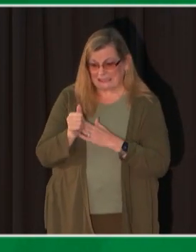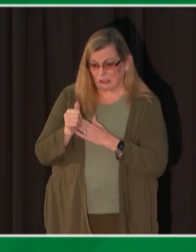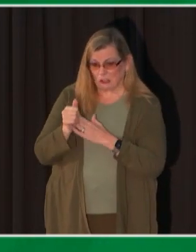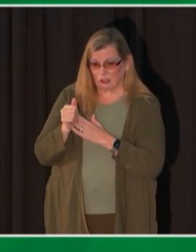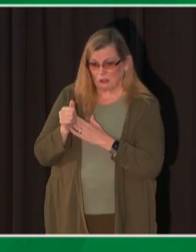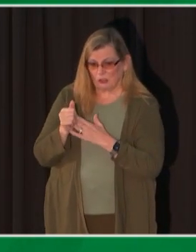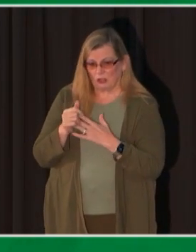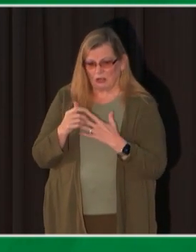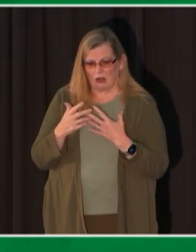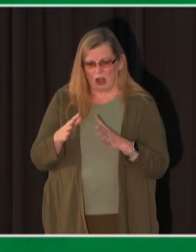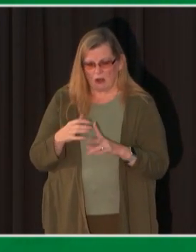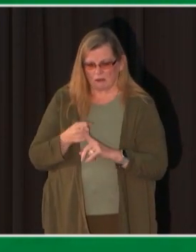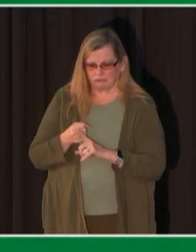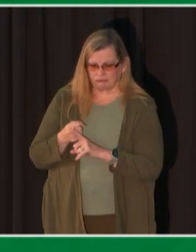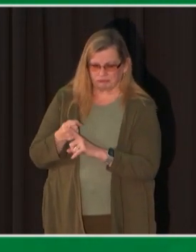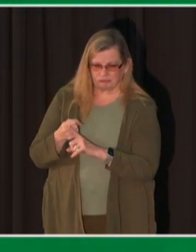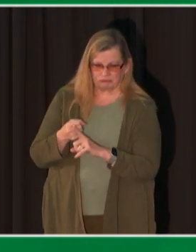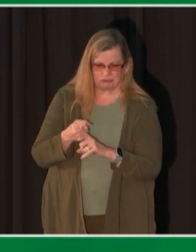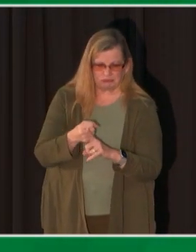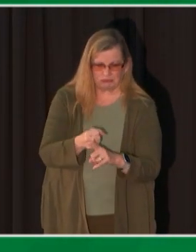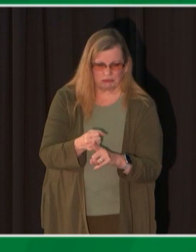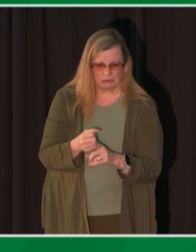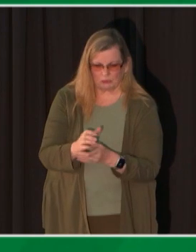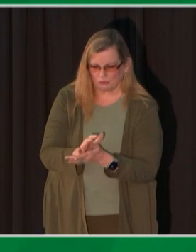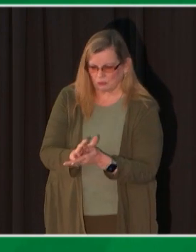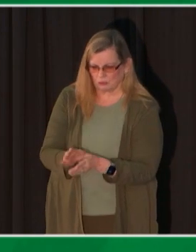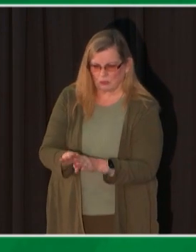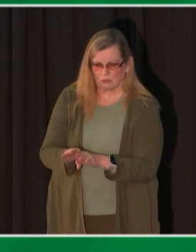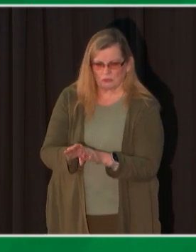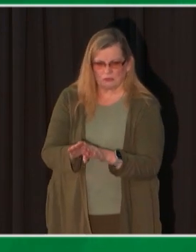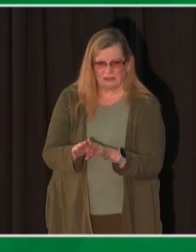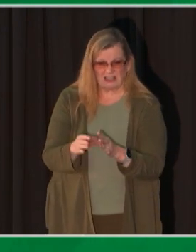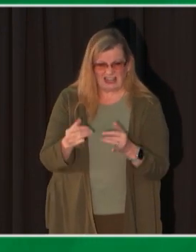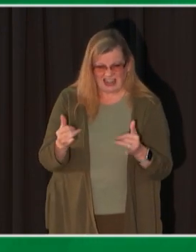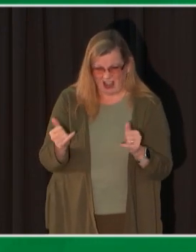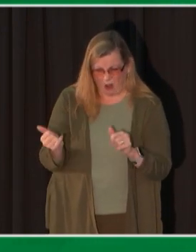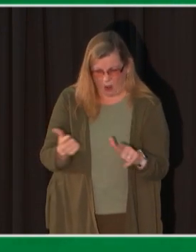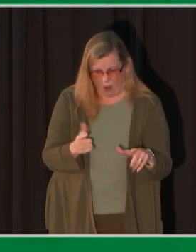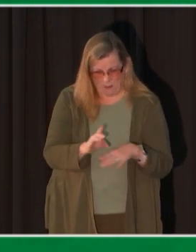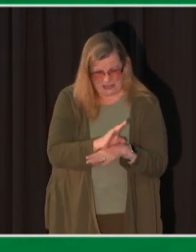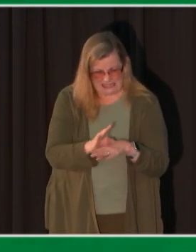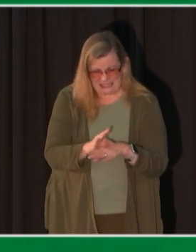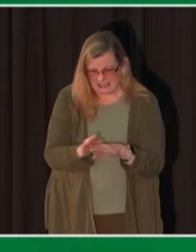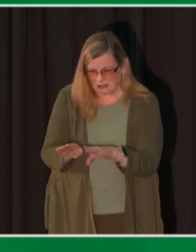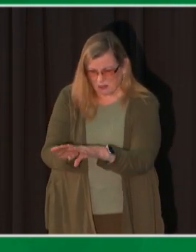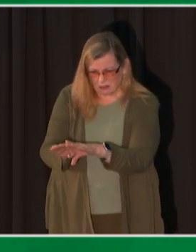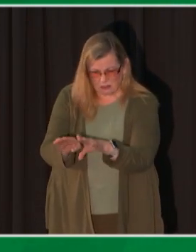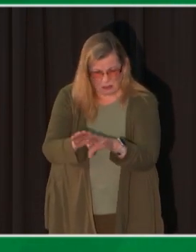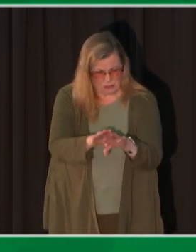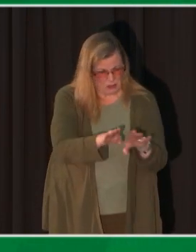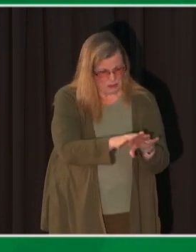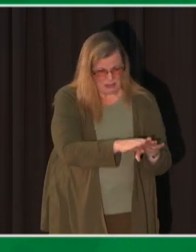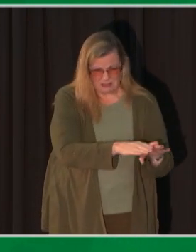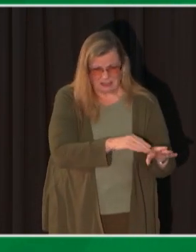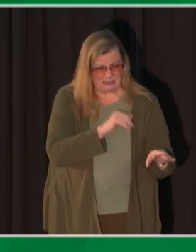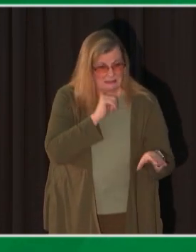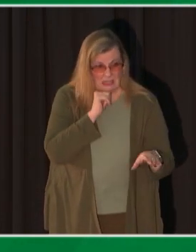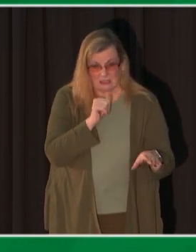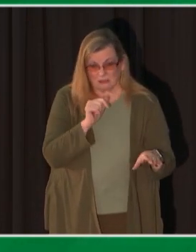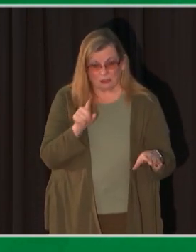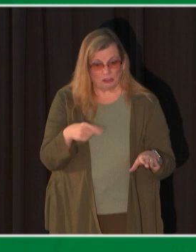impacted by closures, which at this stage is all businesses in the district that are non-essential